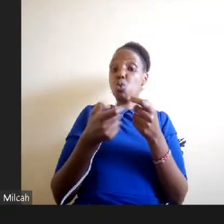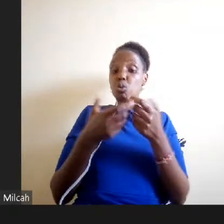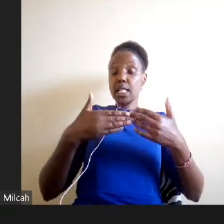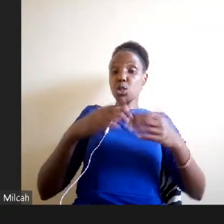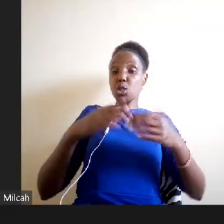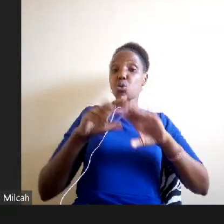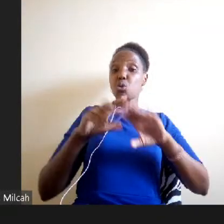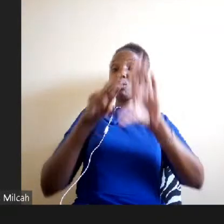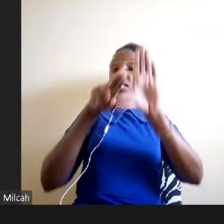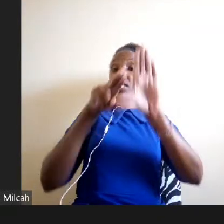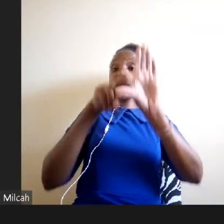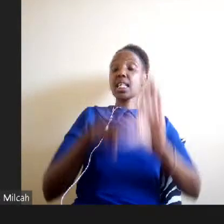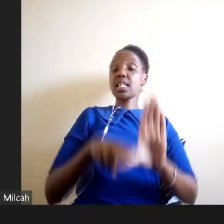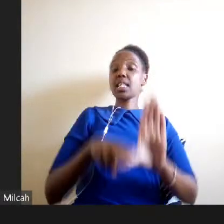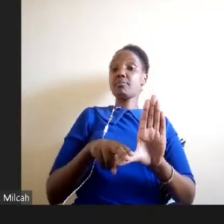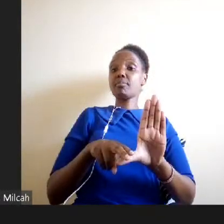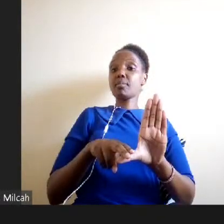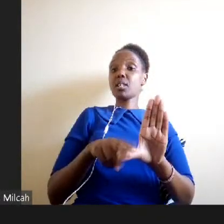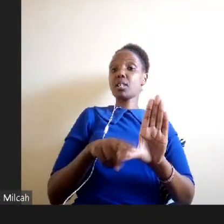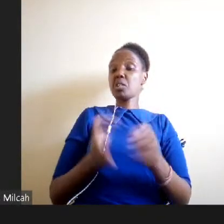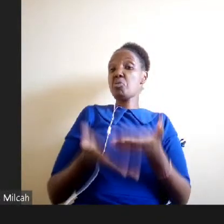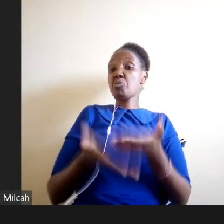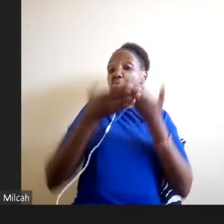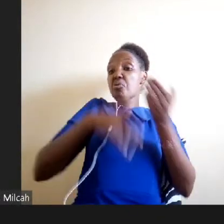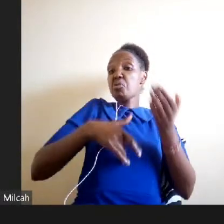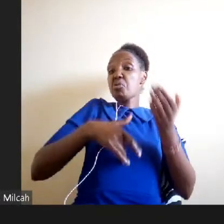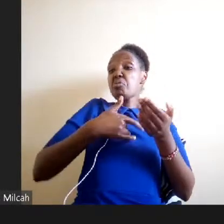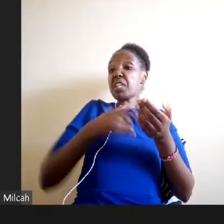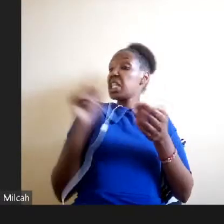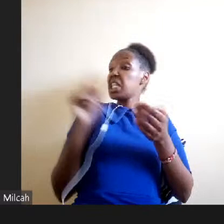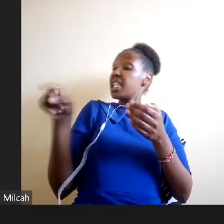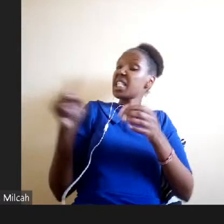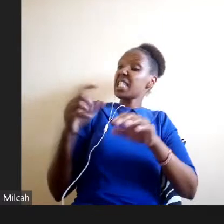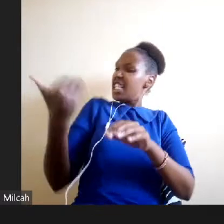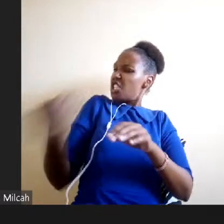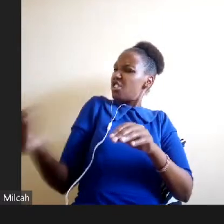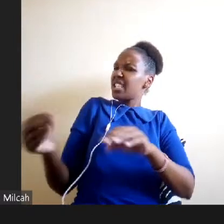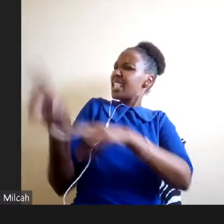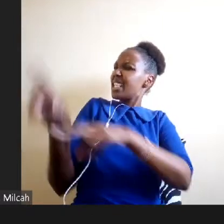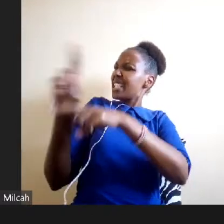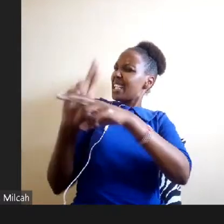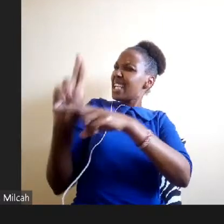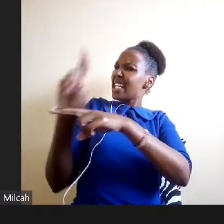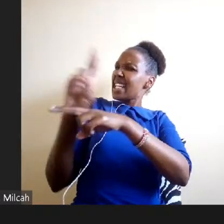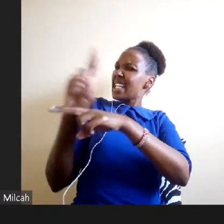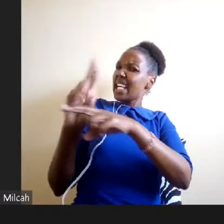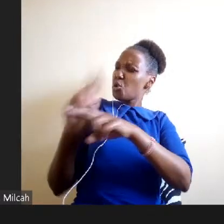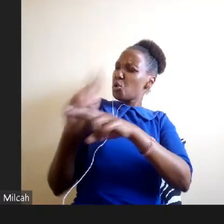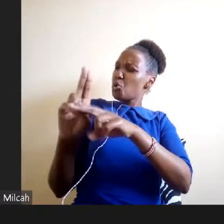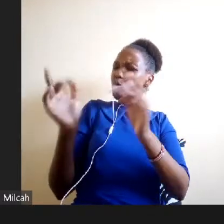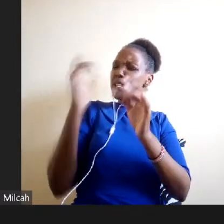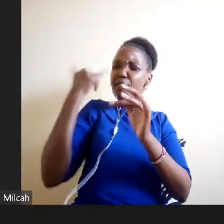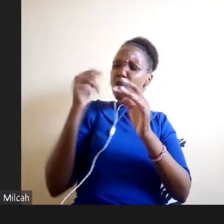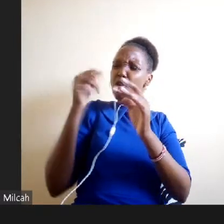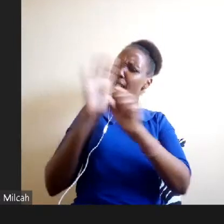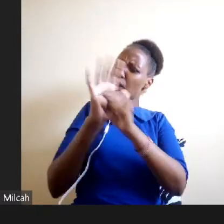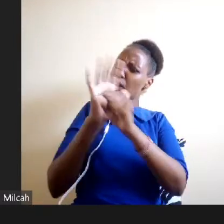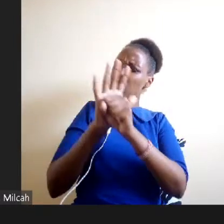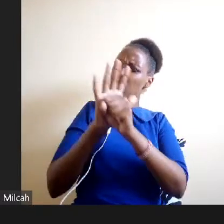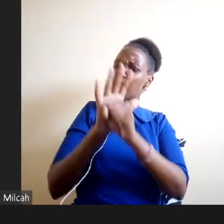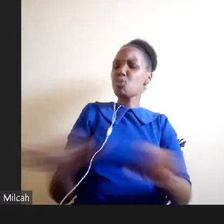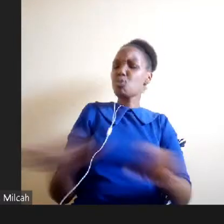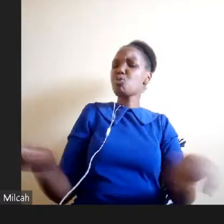you feel like they have been having an extended time on their screens. So we need to be able to try and